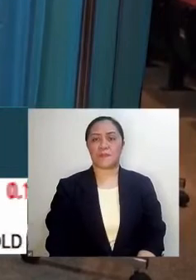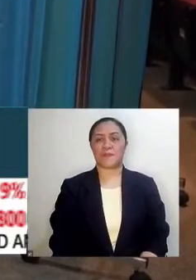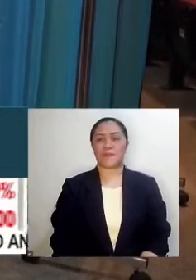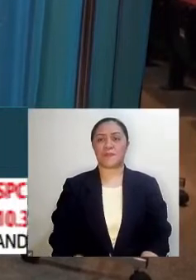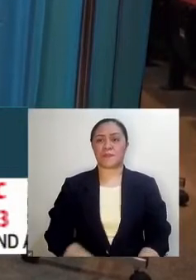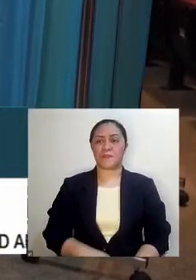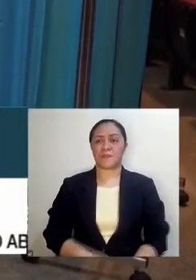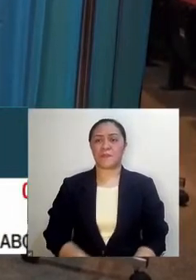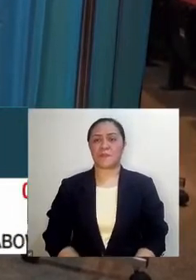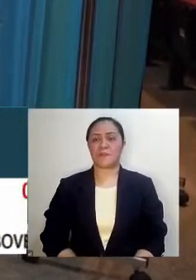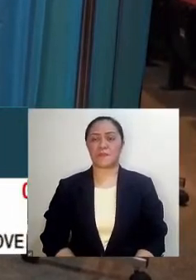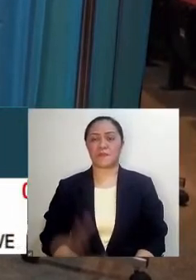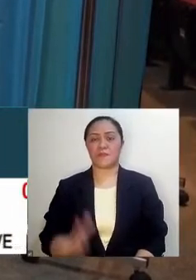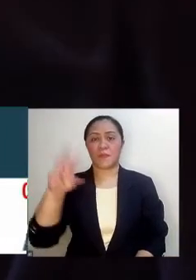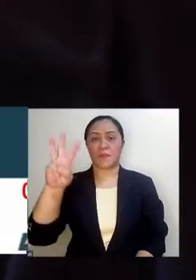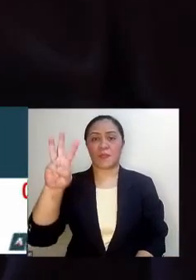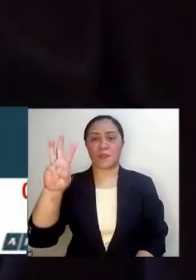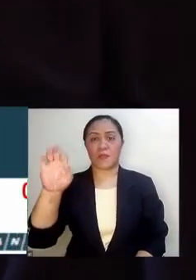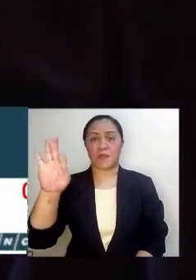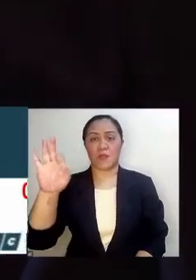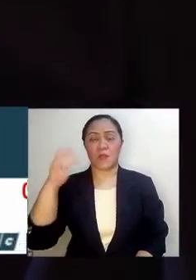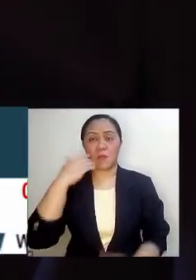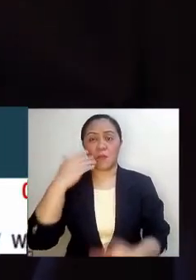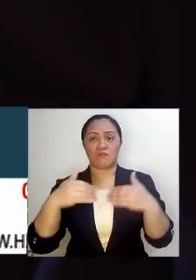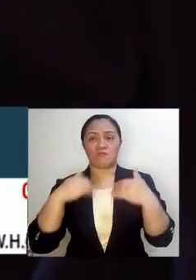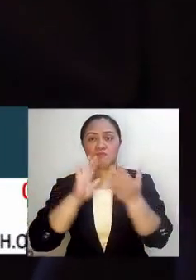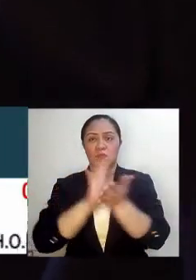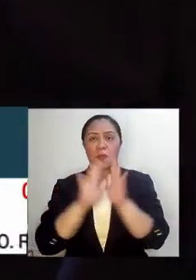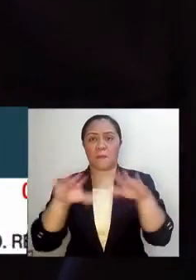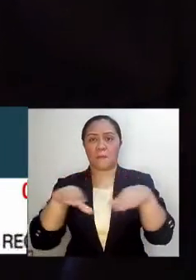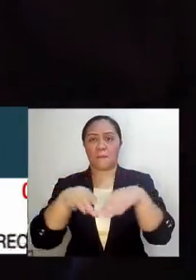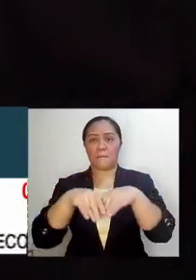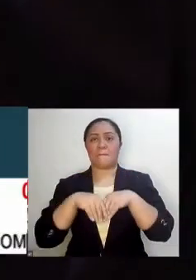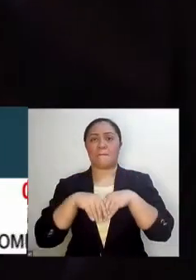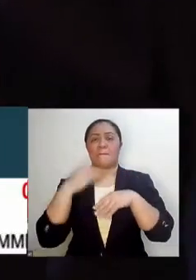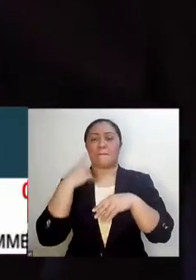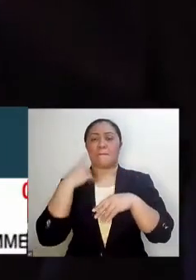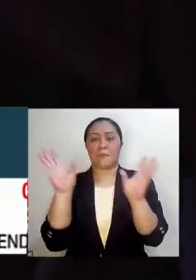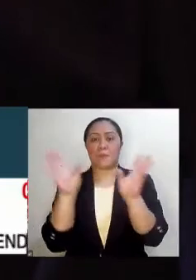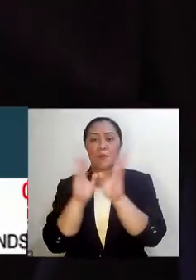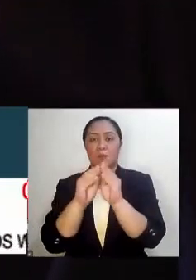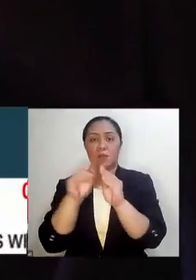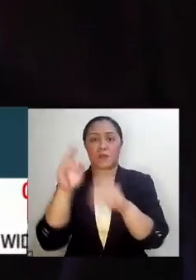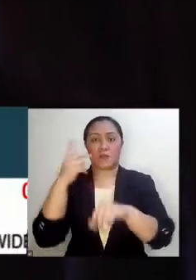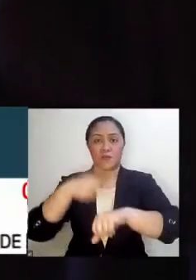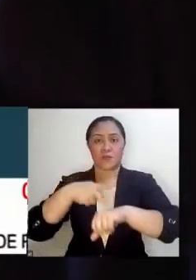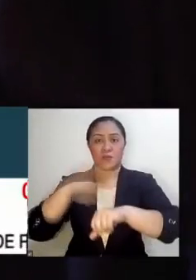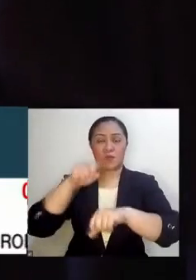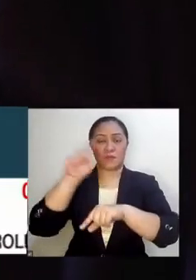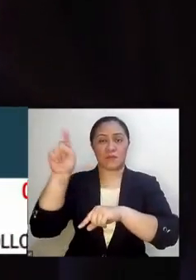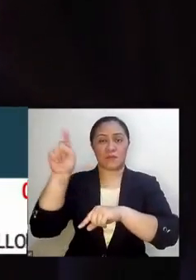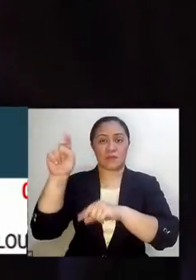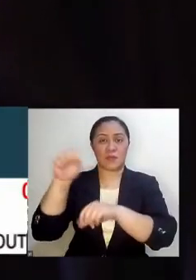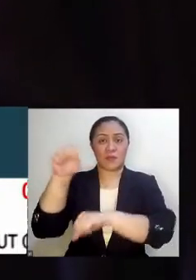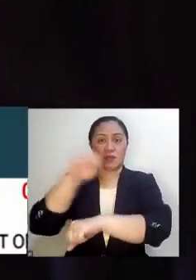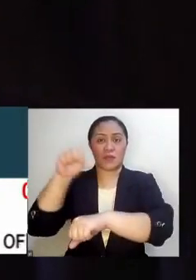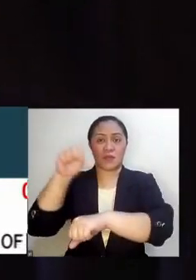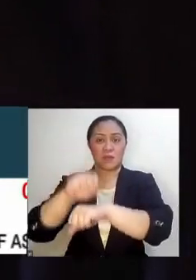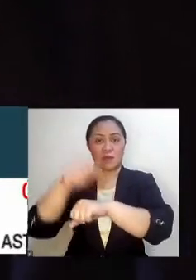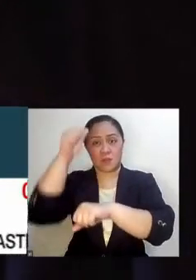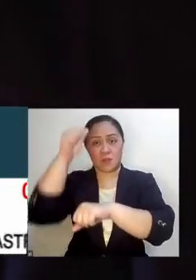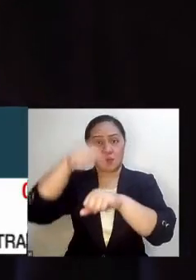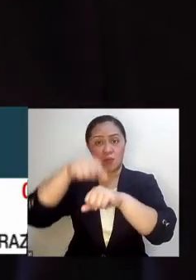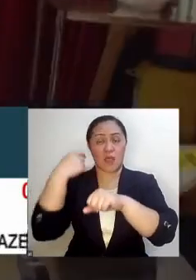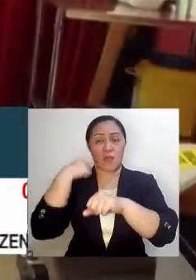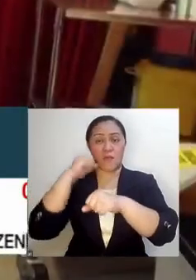The WEF has pushed back its special meeting in Singapore twice after the COVID-19 outbreak in Europe forced the organization to move